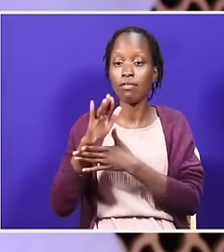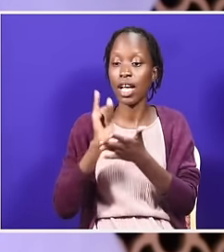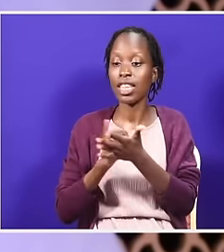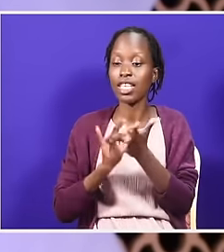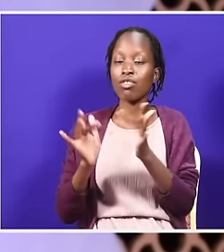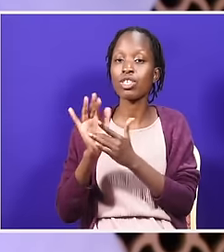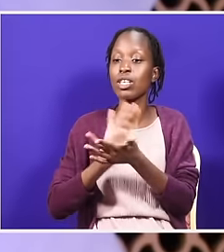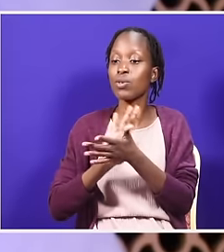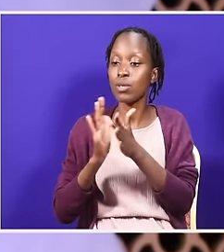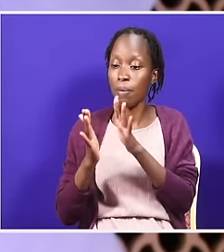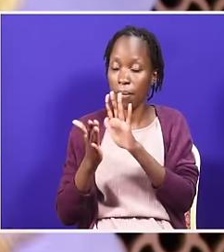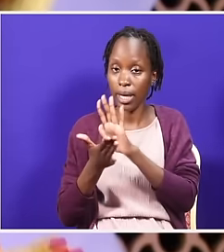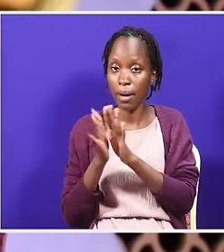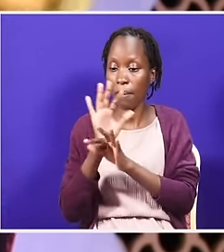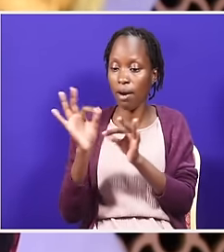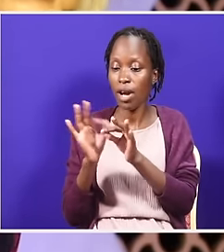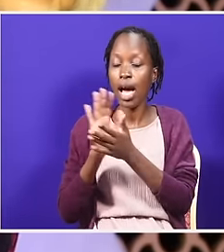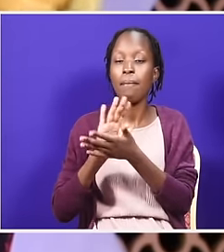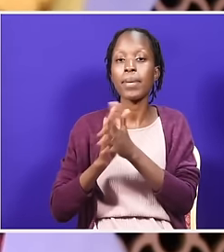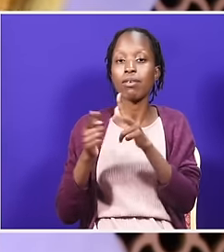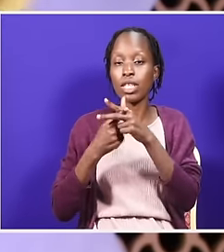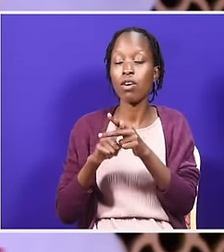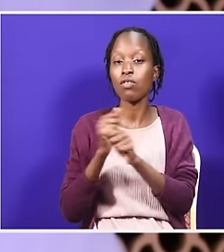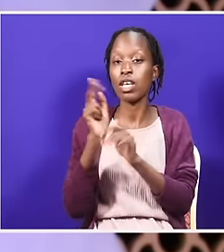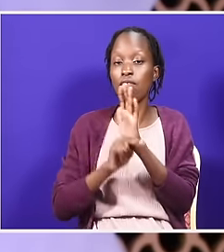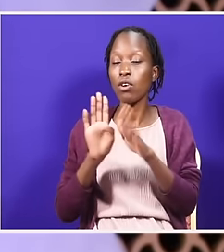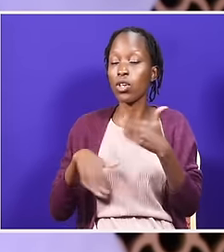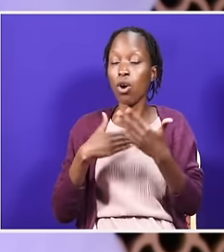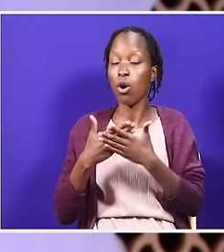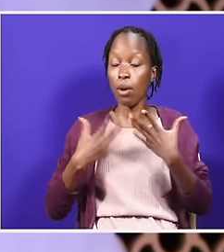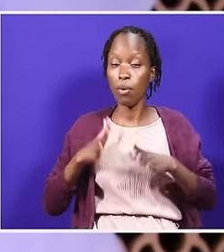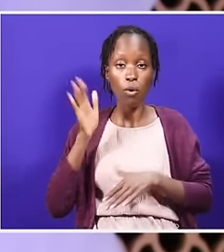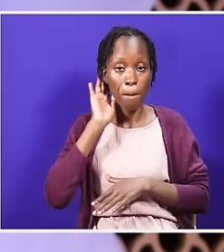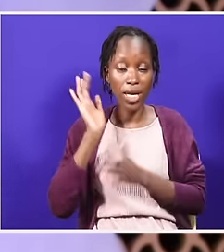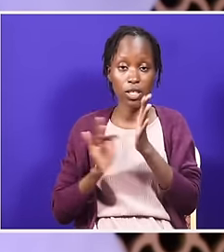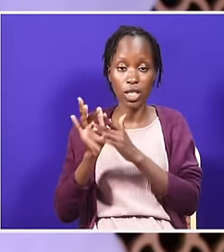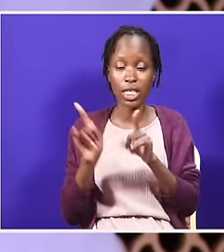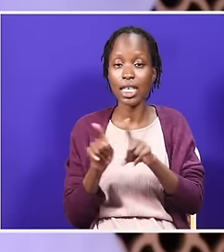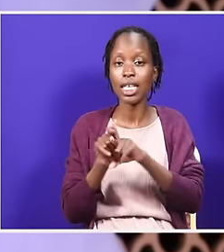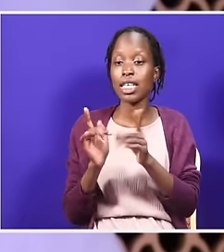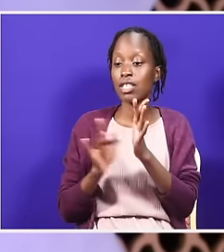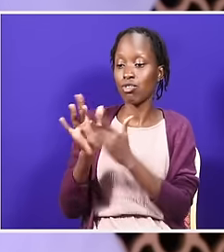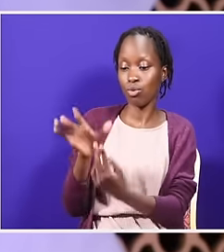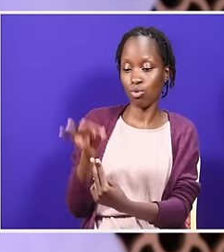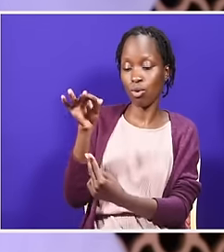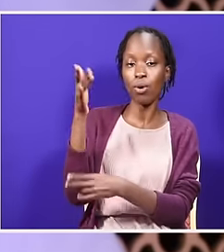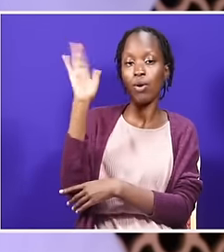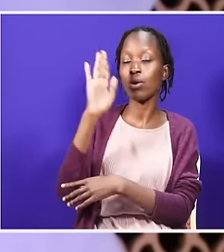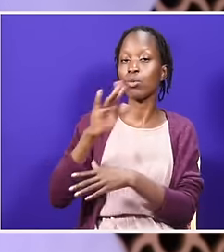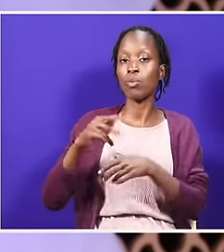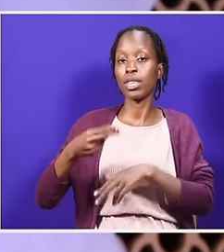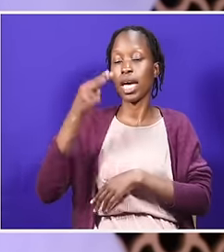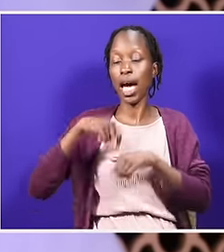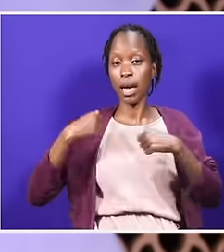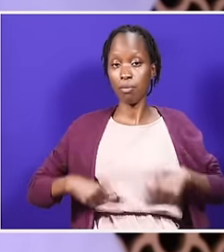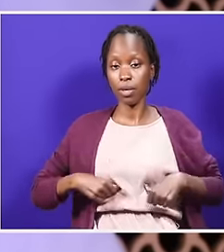made perfect and he became the source of salvation for all who obey him. And he was designated by God to be high priest